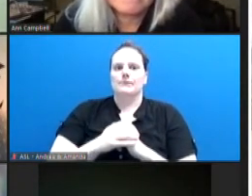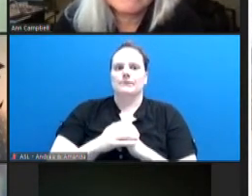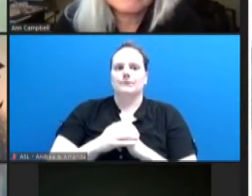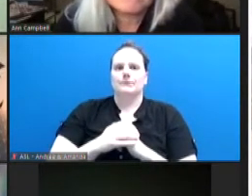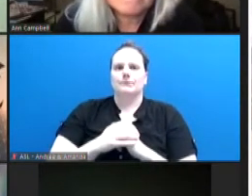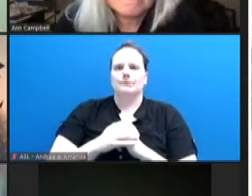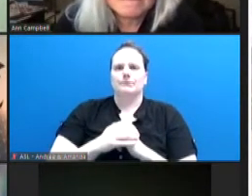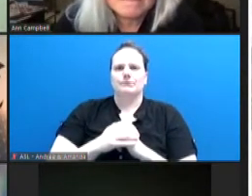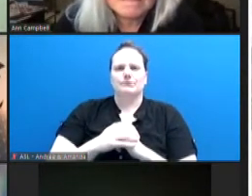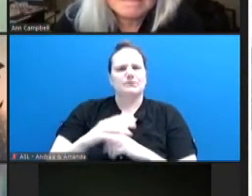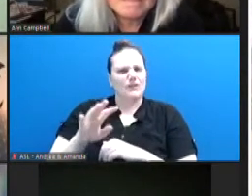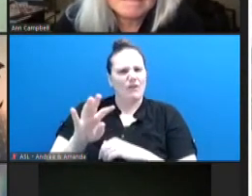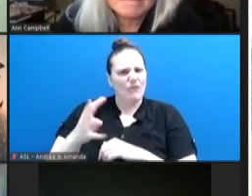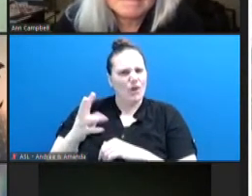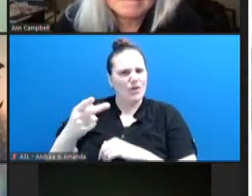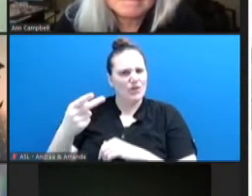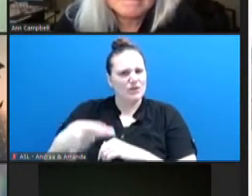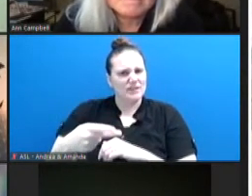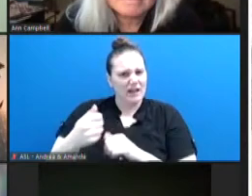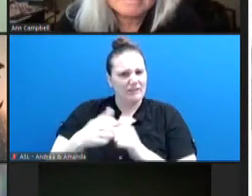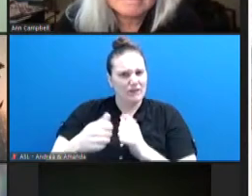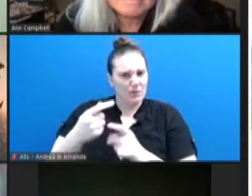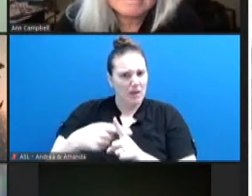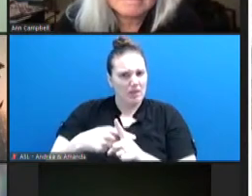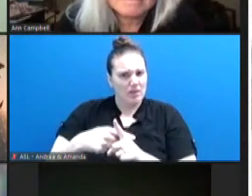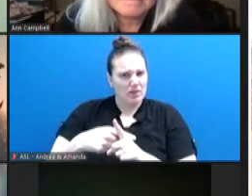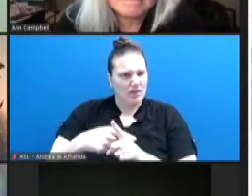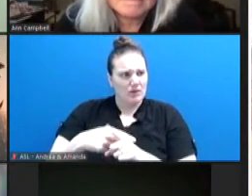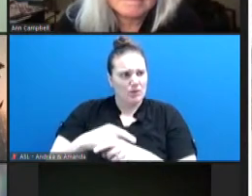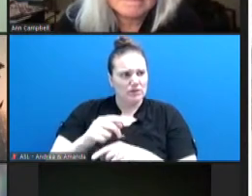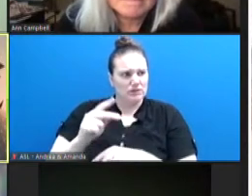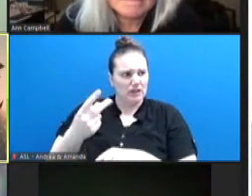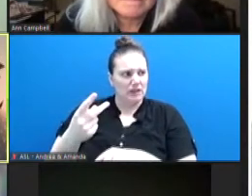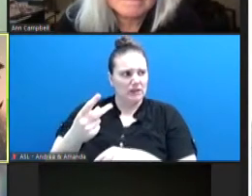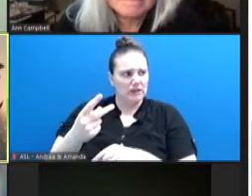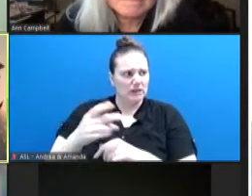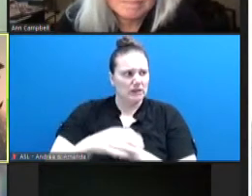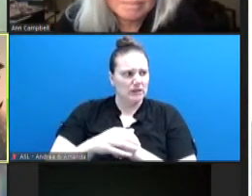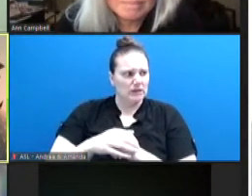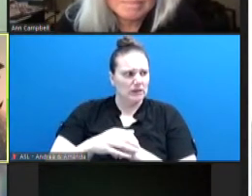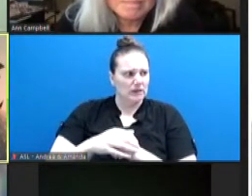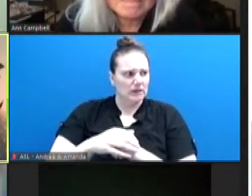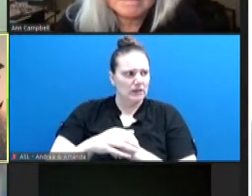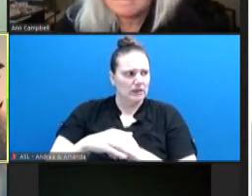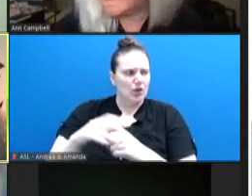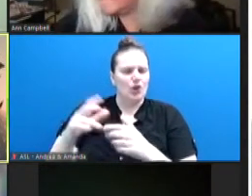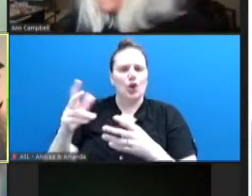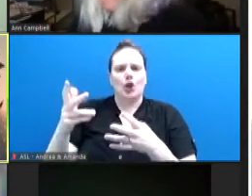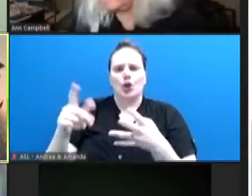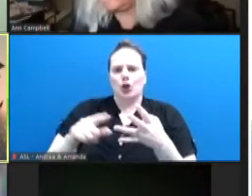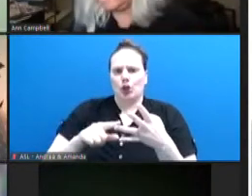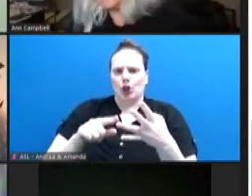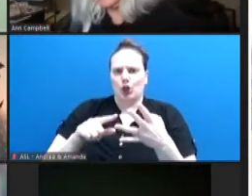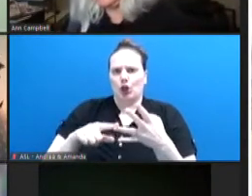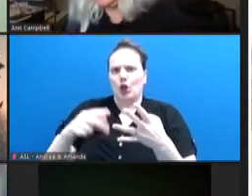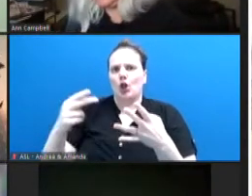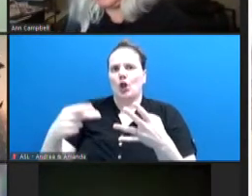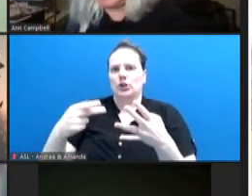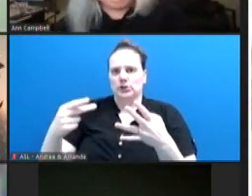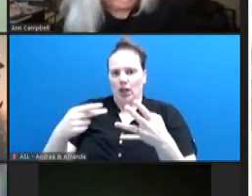I believe it's the fourth Thursday of every month? Is that or second? I'm not sure. I believe it's the third. The third